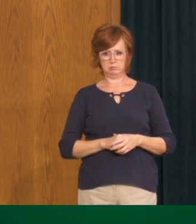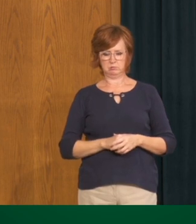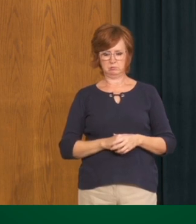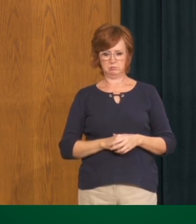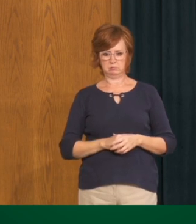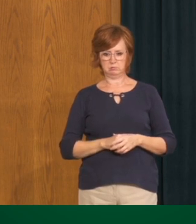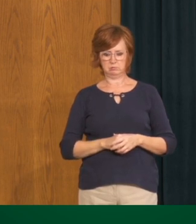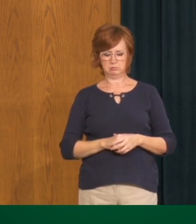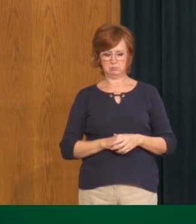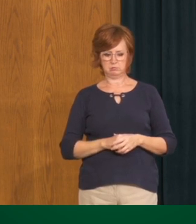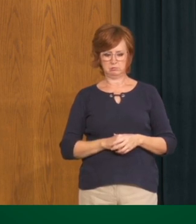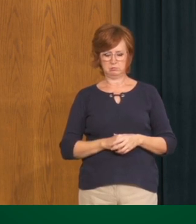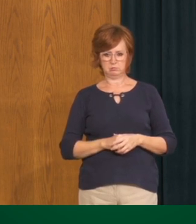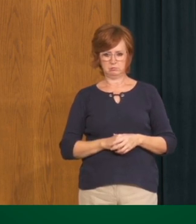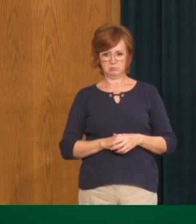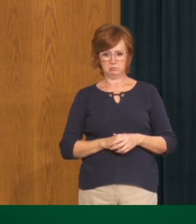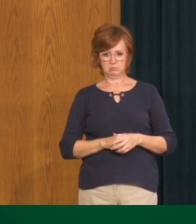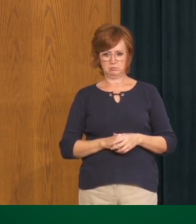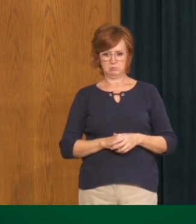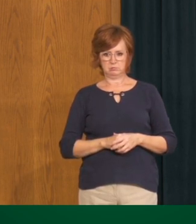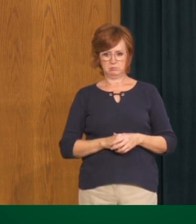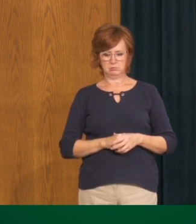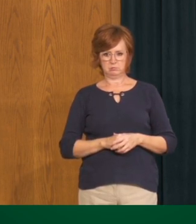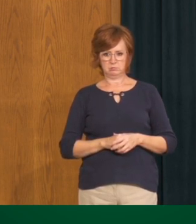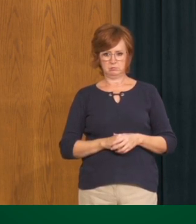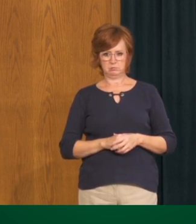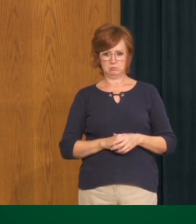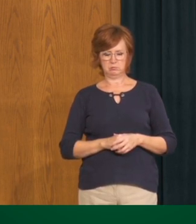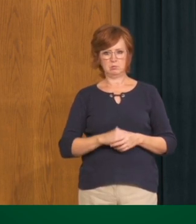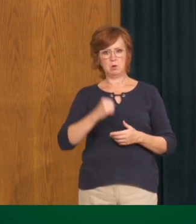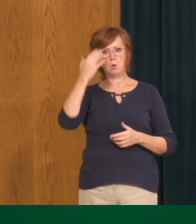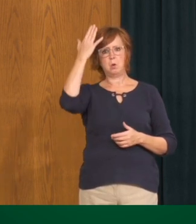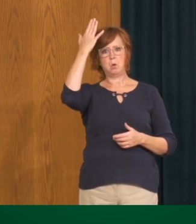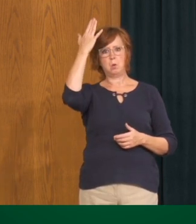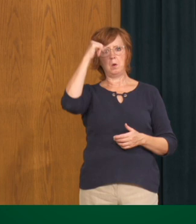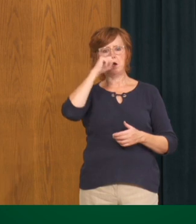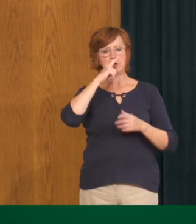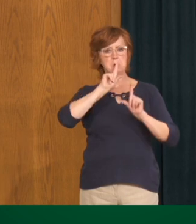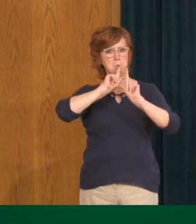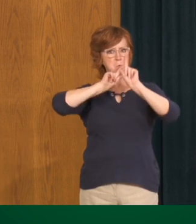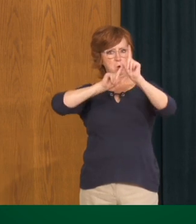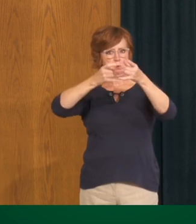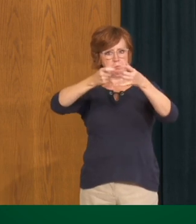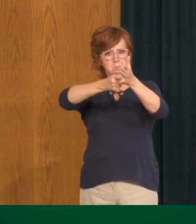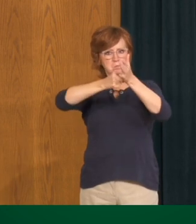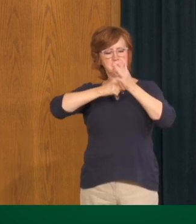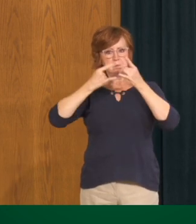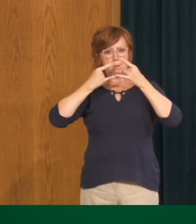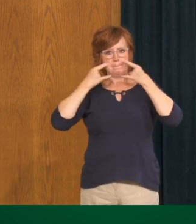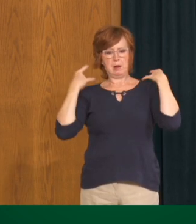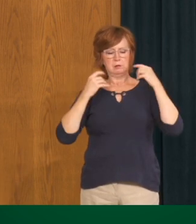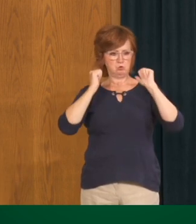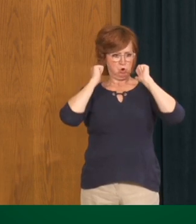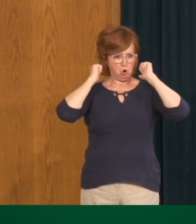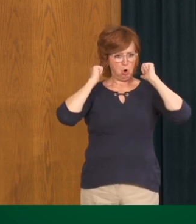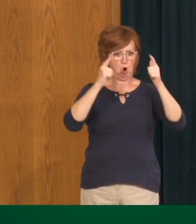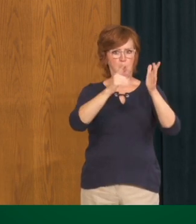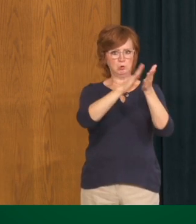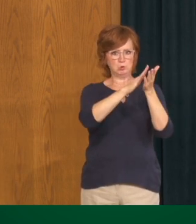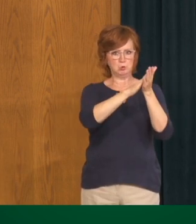or what's preventing you, or where the resistance is coming from a mandatory masking policy for all schools, all school